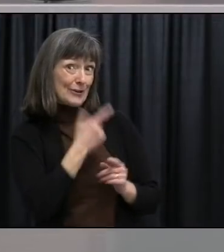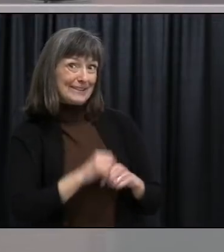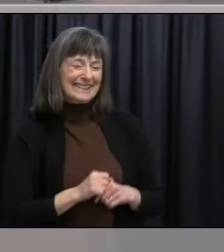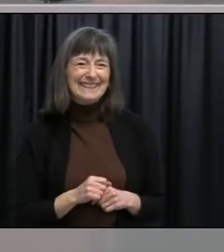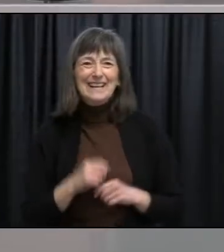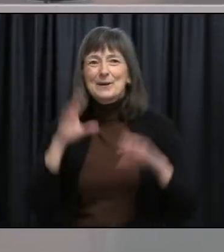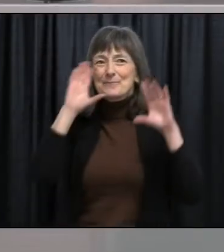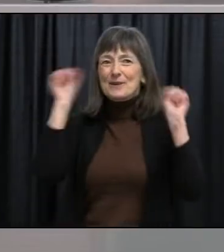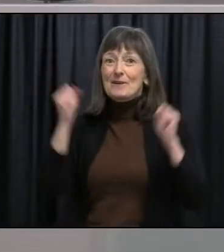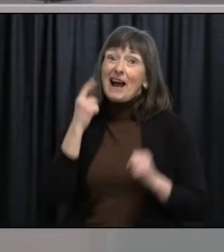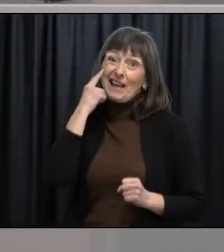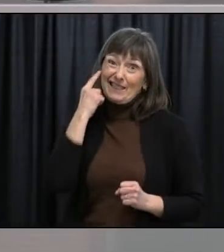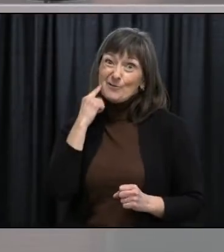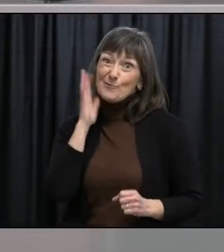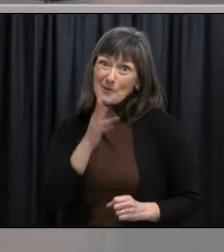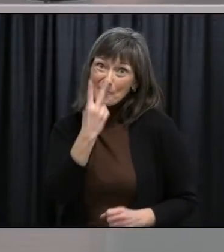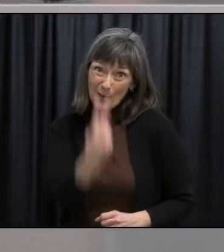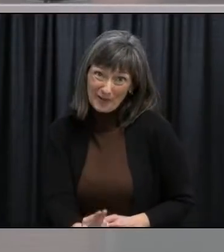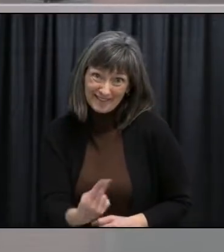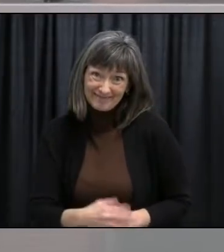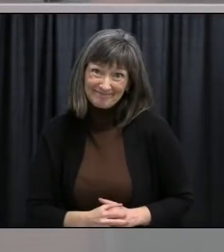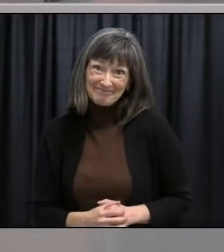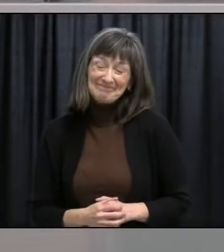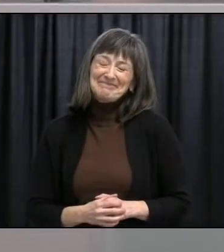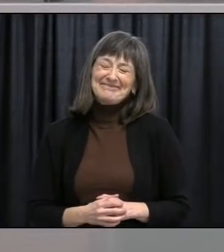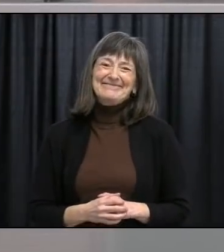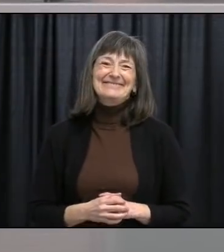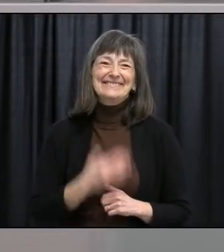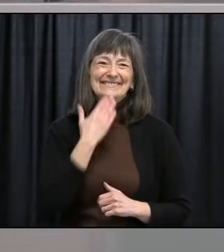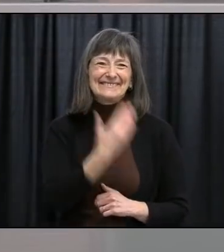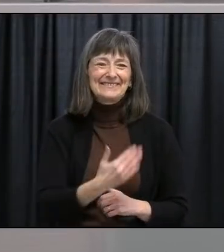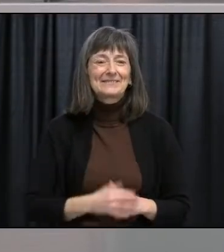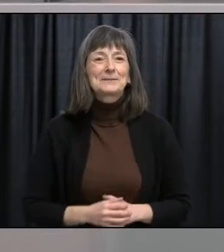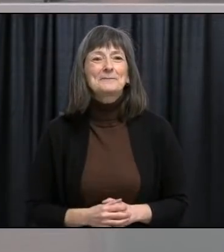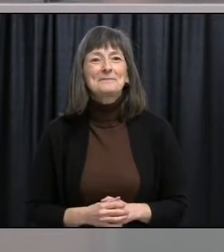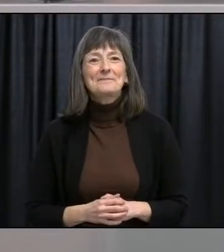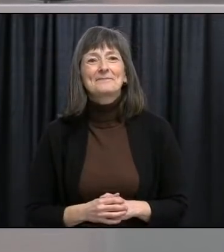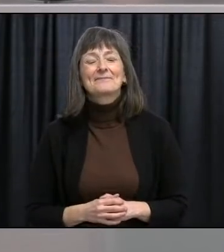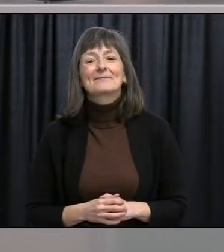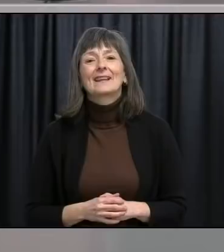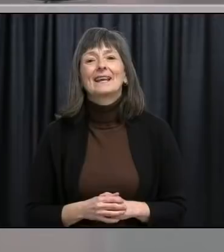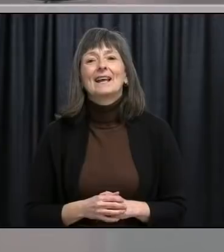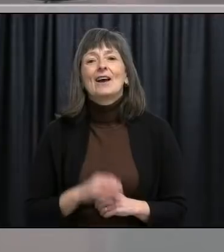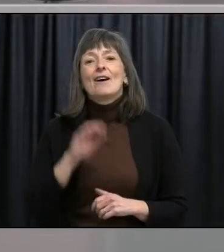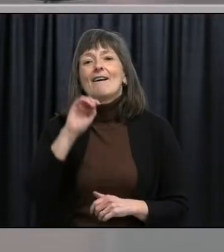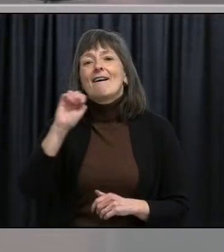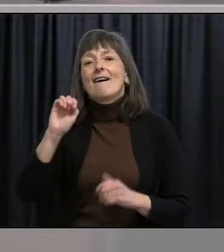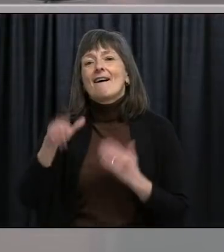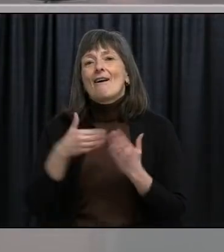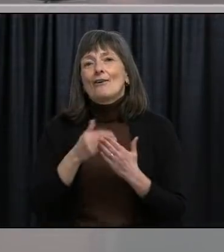Thank you. Our next questions are from Courtney Zwicker with All Newfoundland, Labrador. Please go ahead.